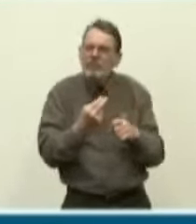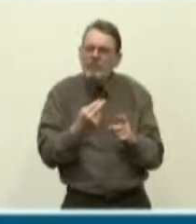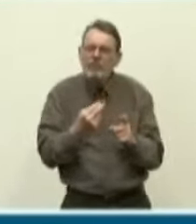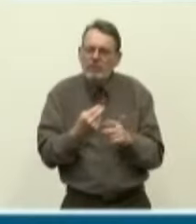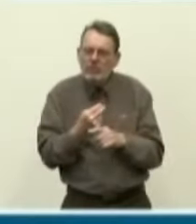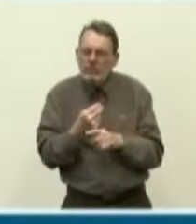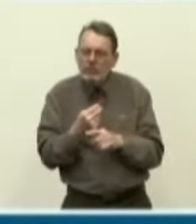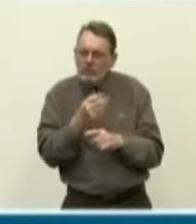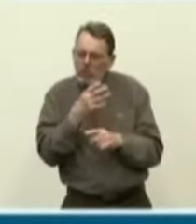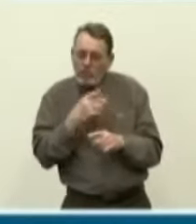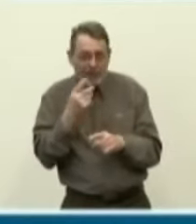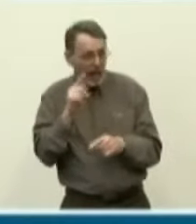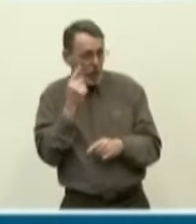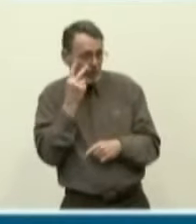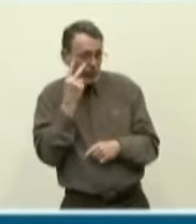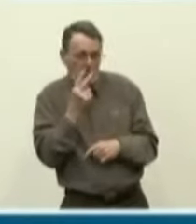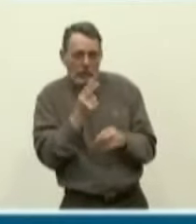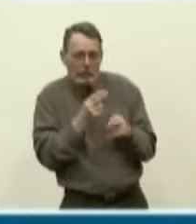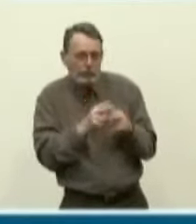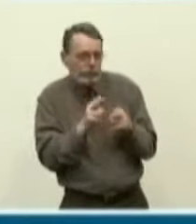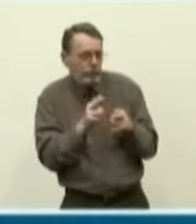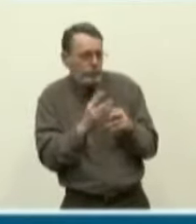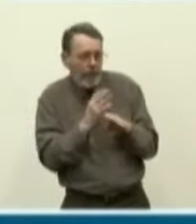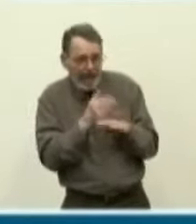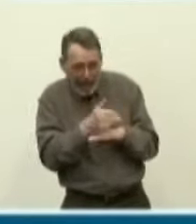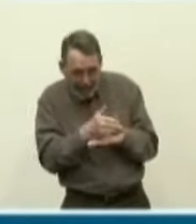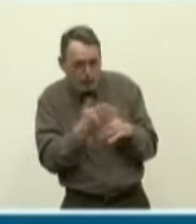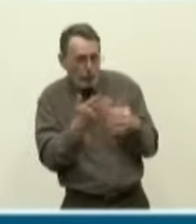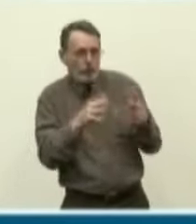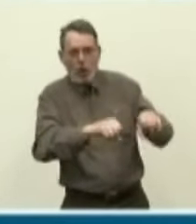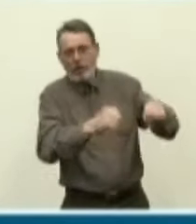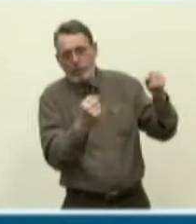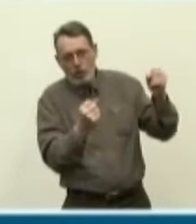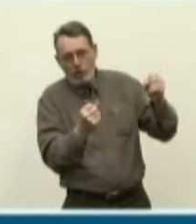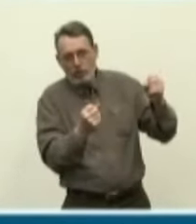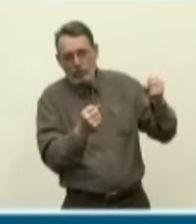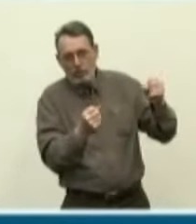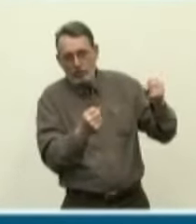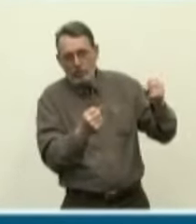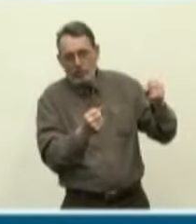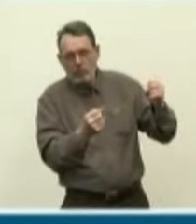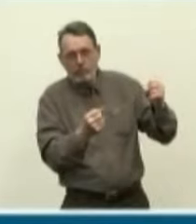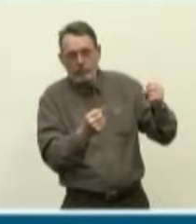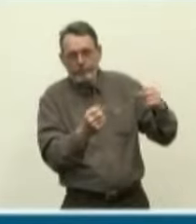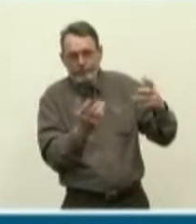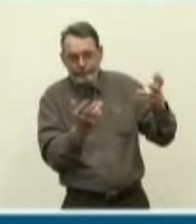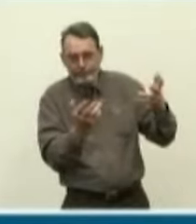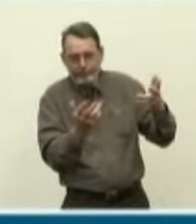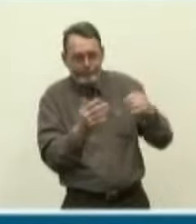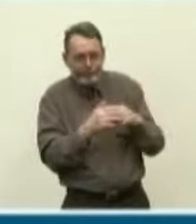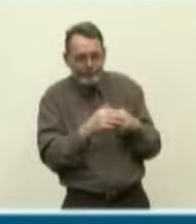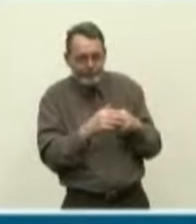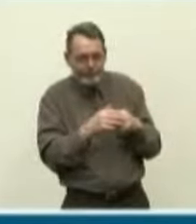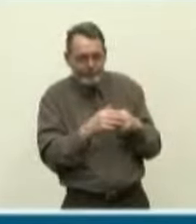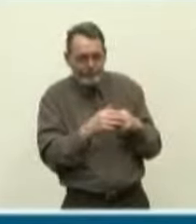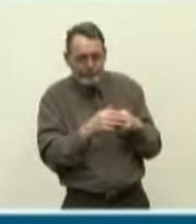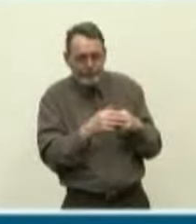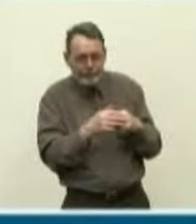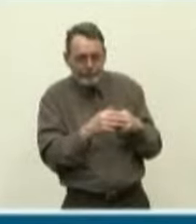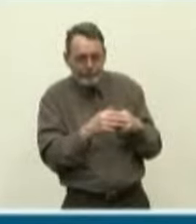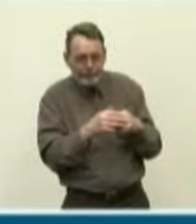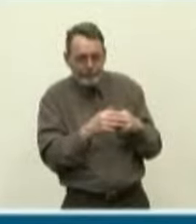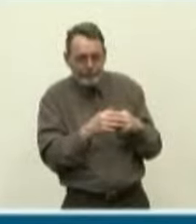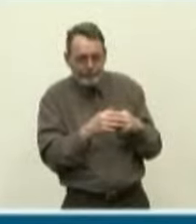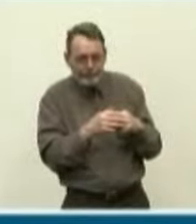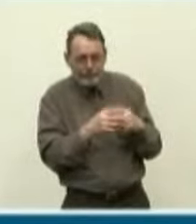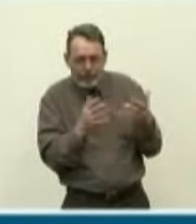I only saw them like right after it was already broken. For like a hot second, it seems like he used his elbow, but